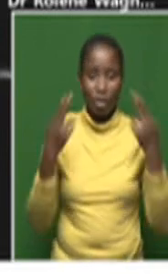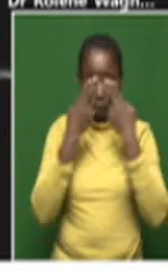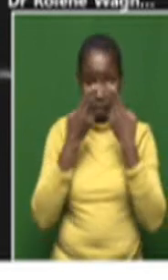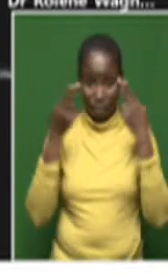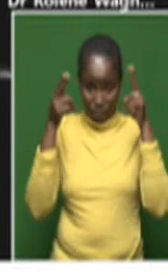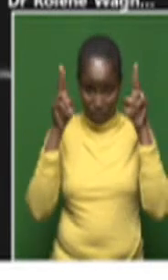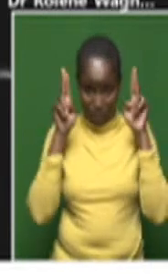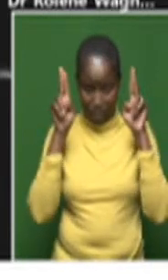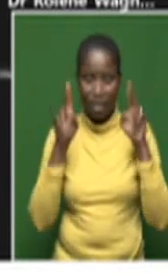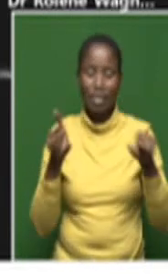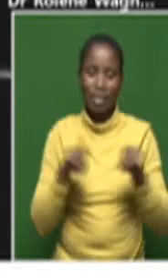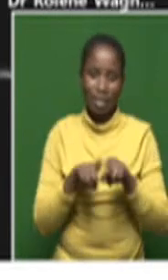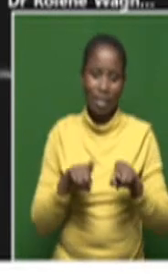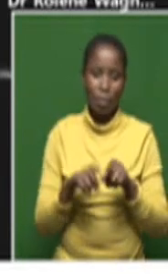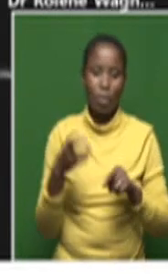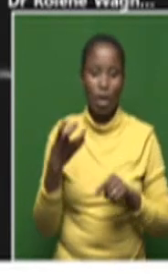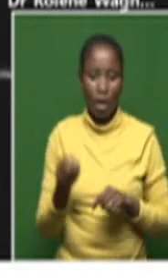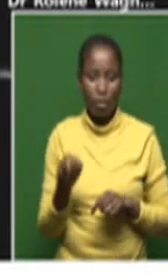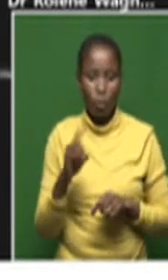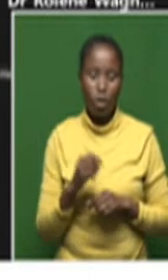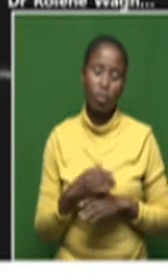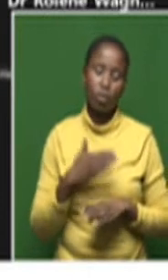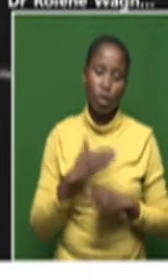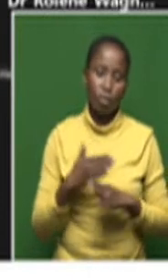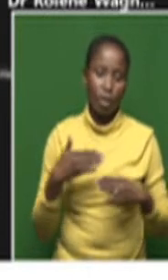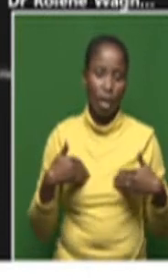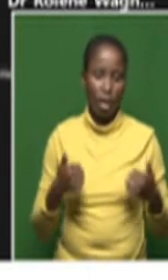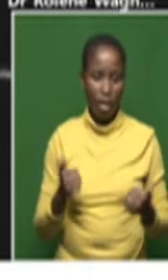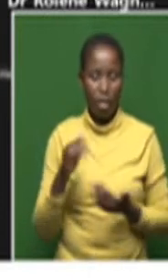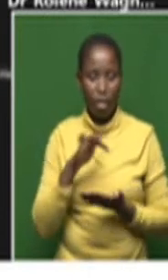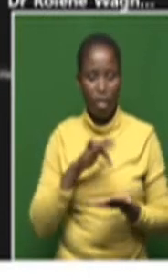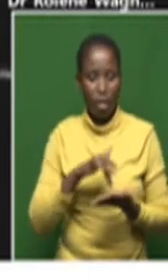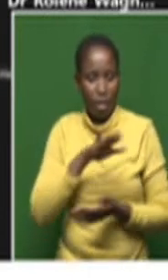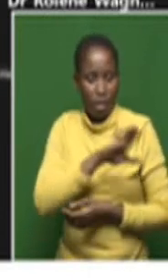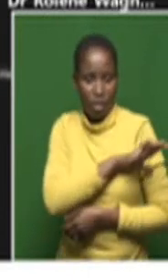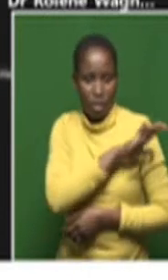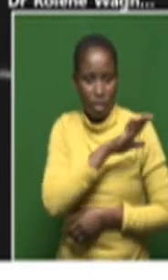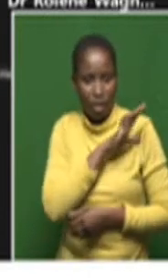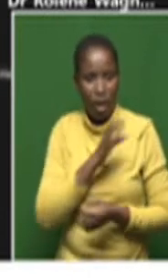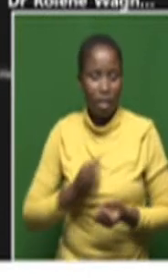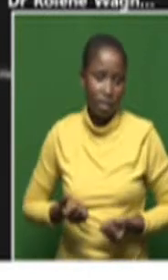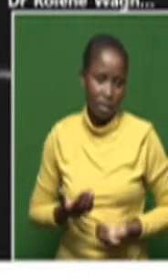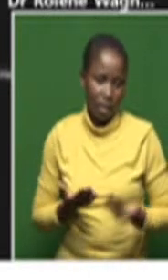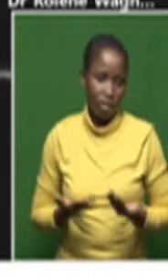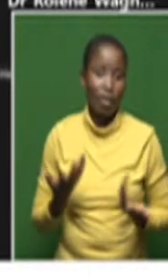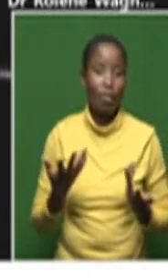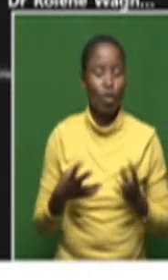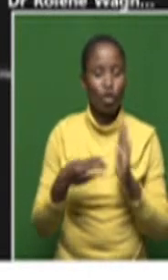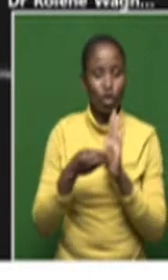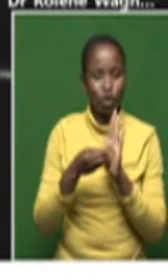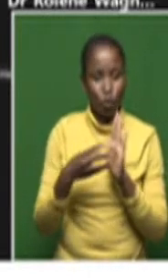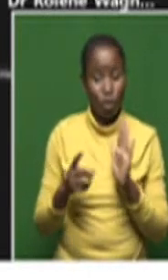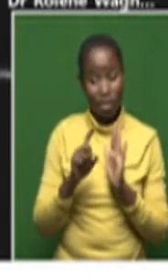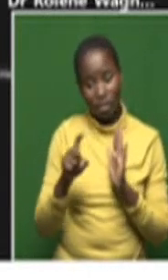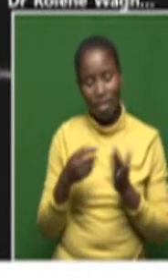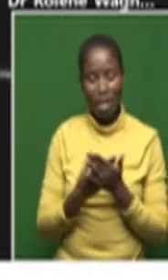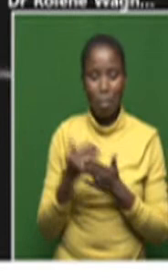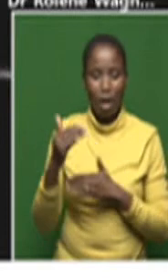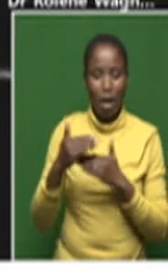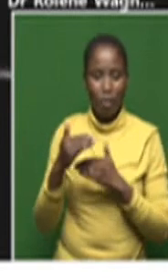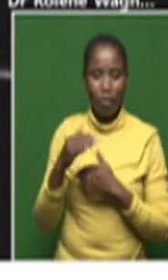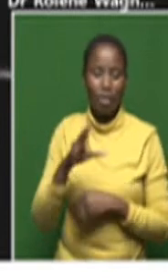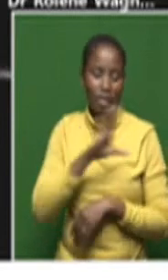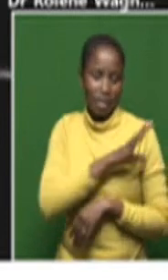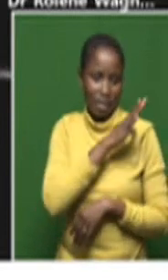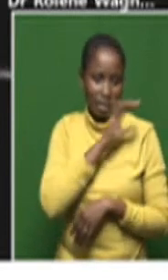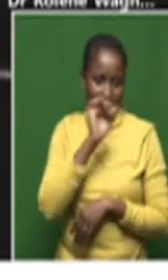also have occupational health clinics, and they've also commenced a service for vaccinating students at their clinic. The retailers,